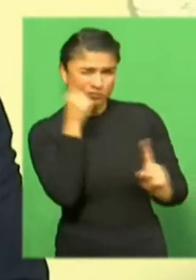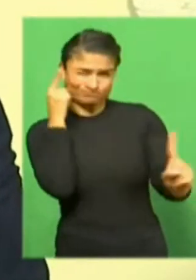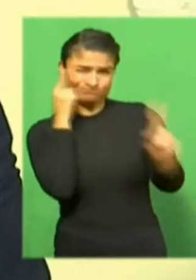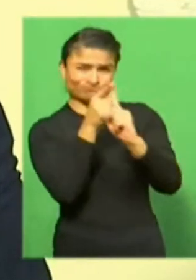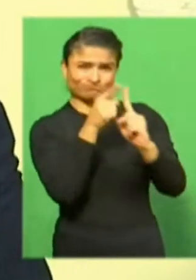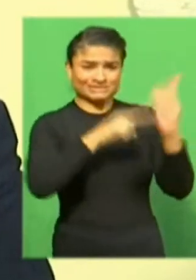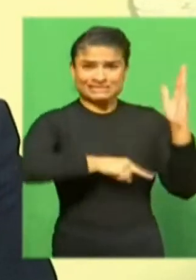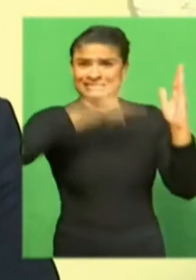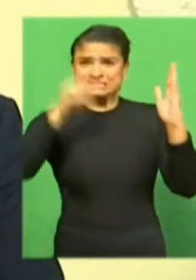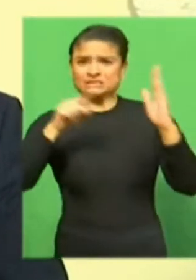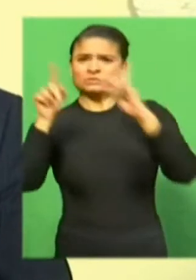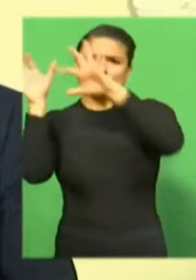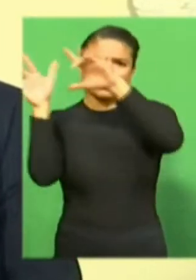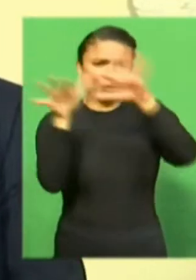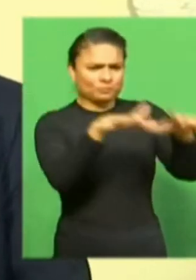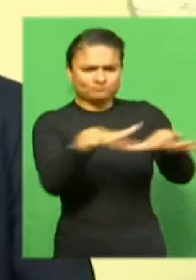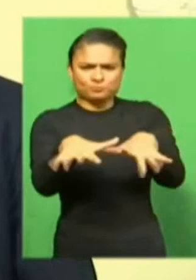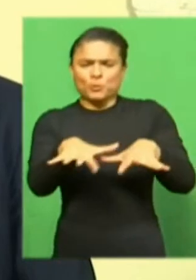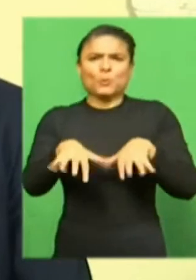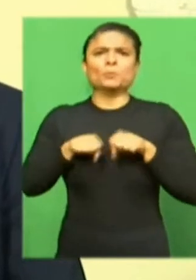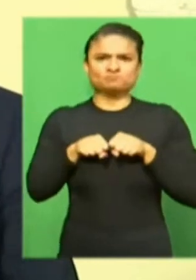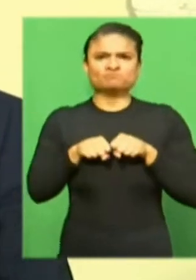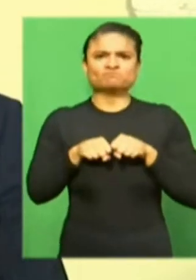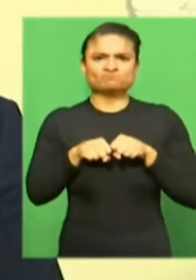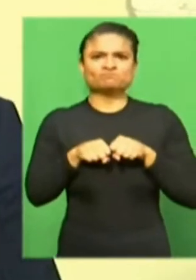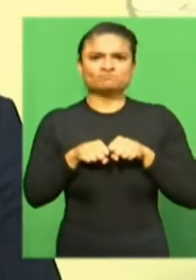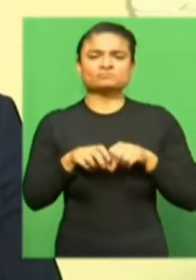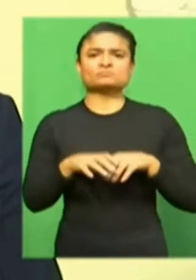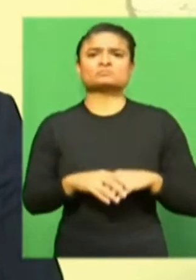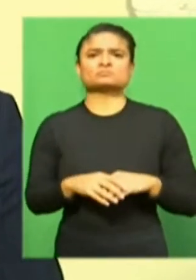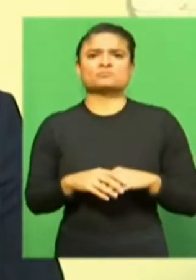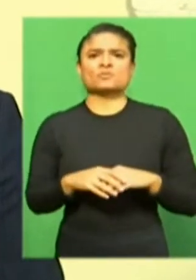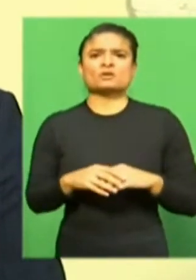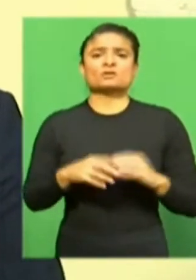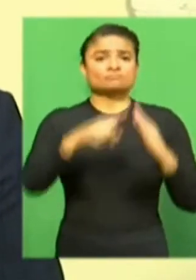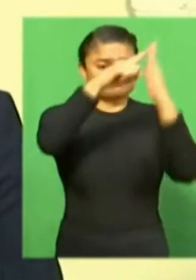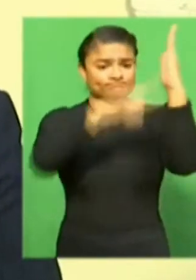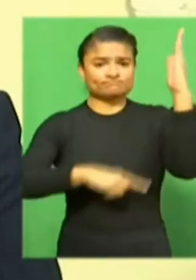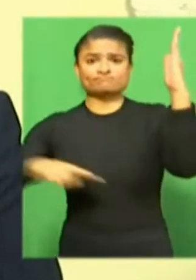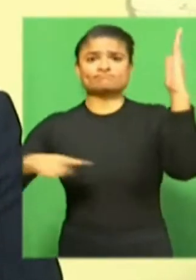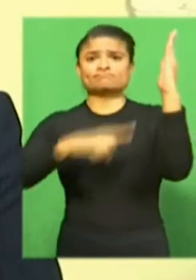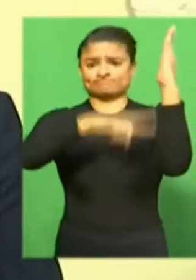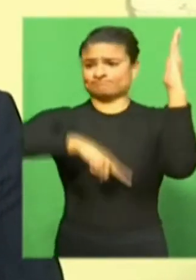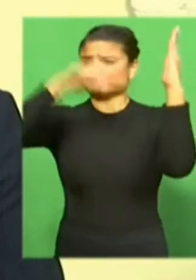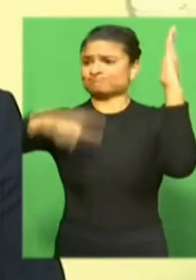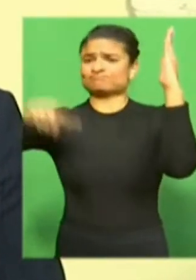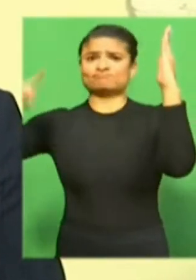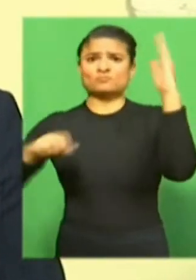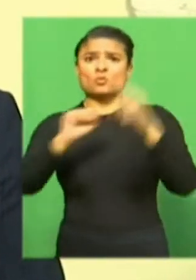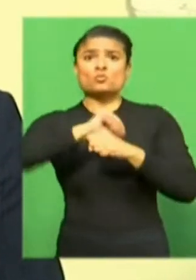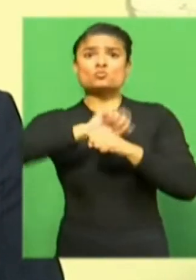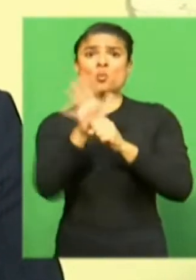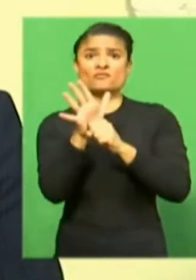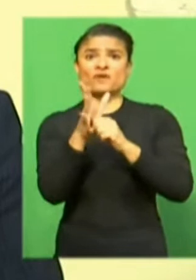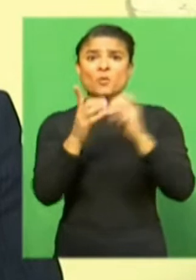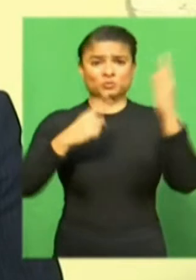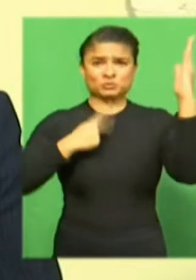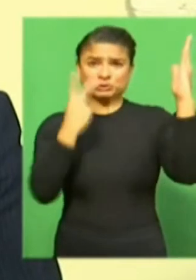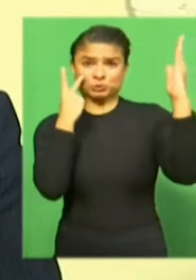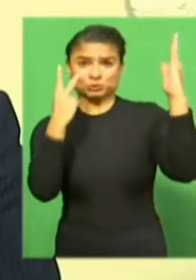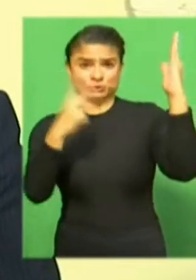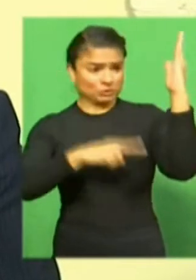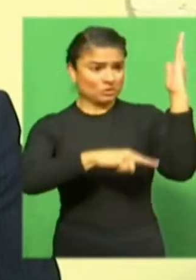The latest figures suggest that we have largely passed the peak of the third wave of